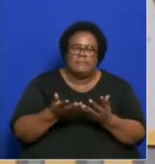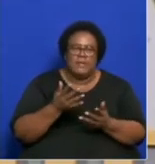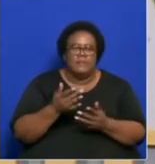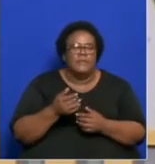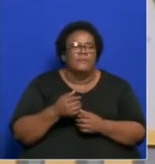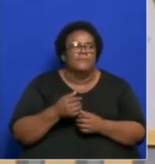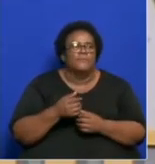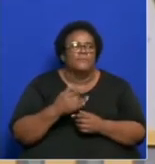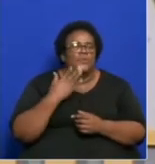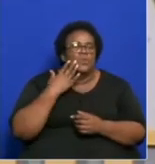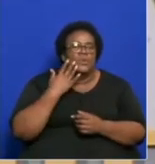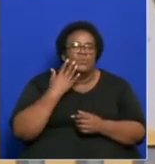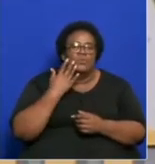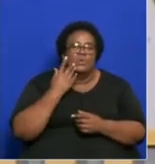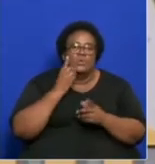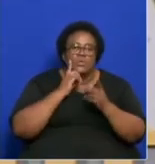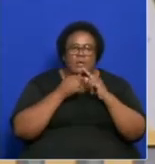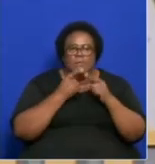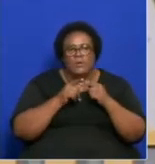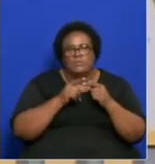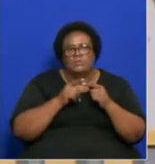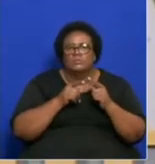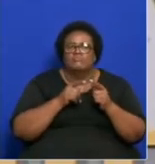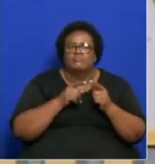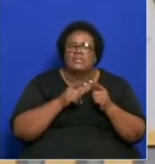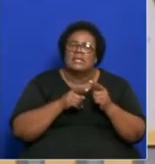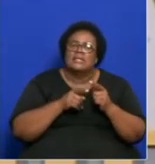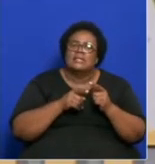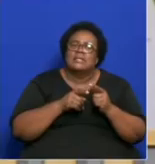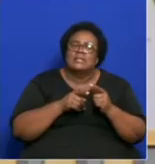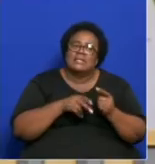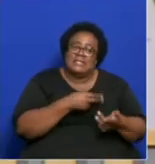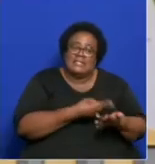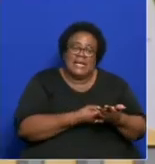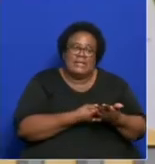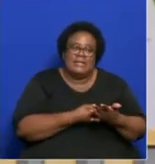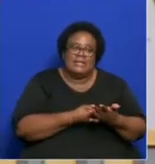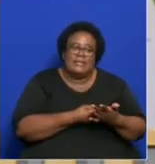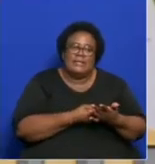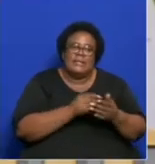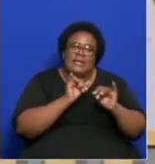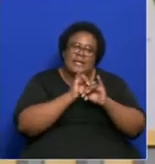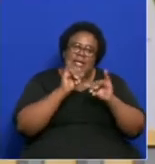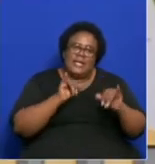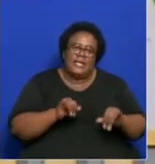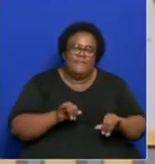invoices, let us not confuse